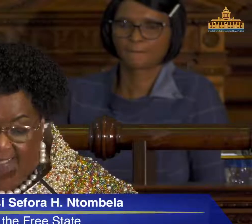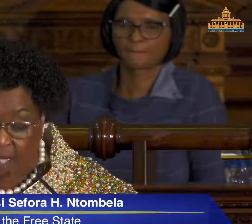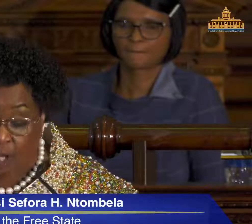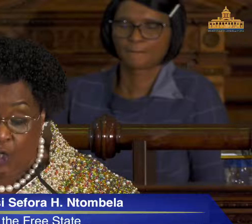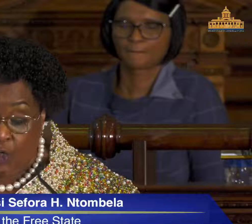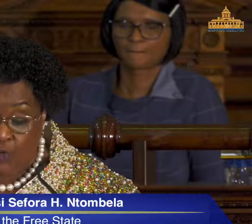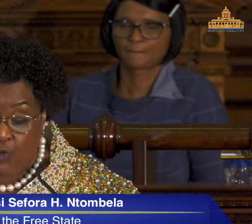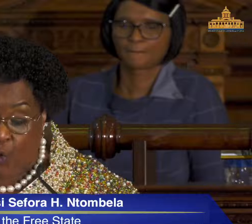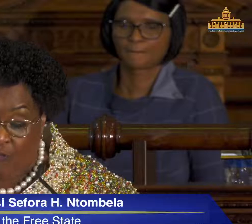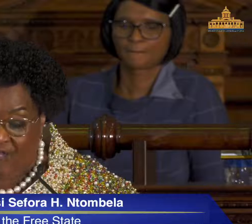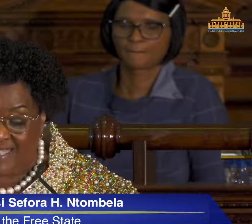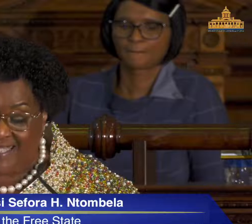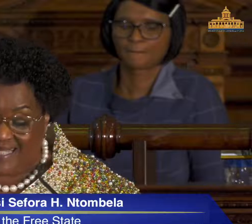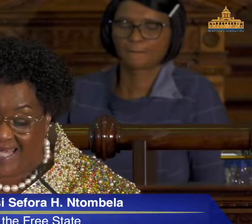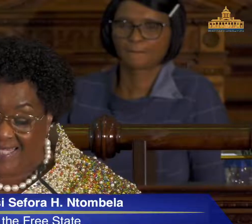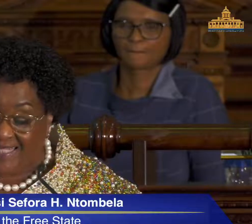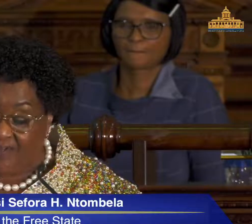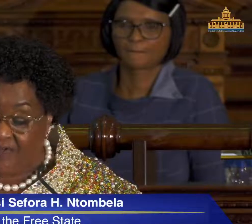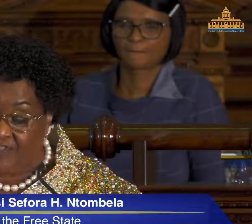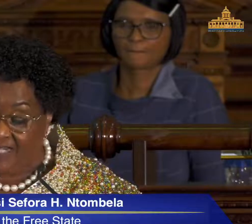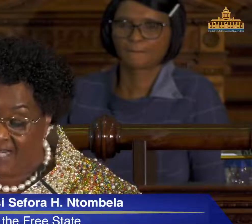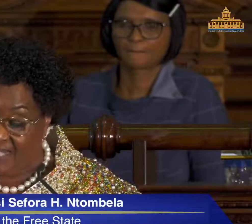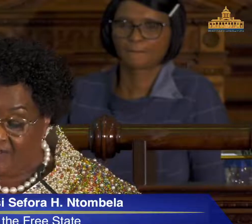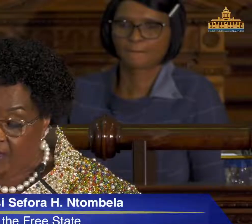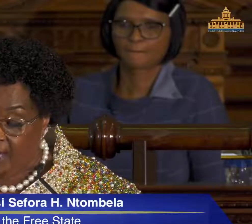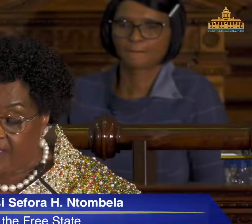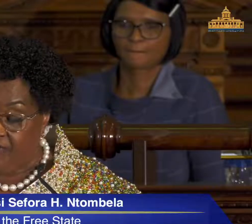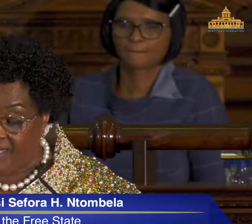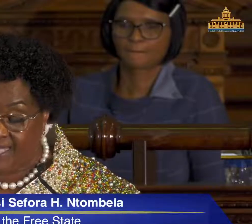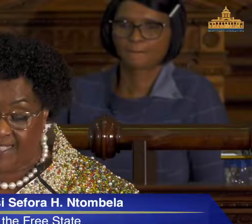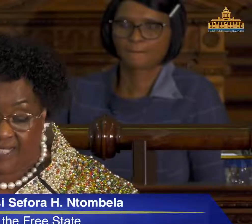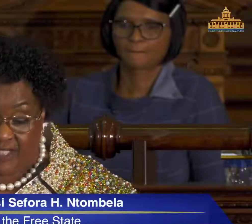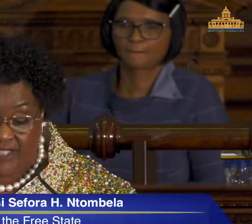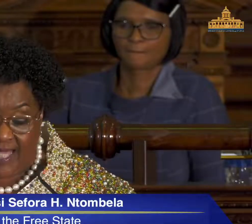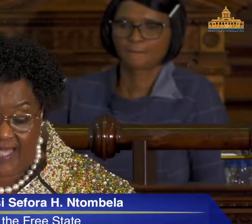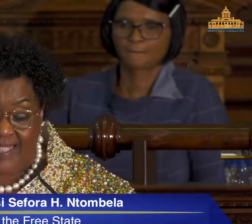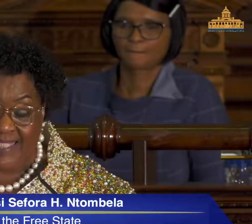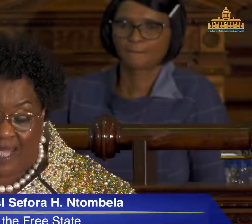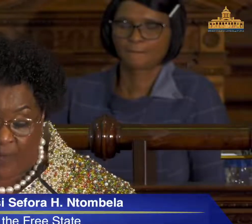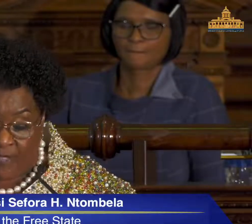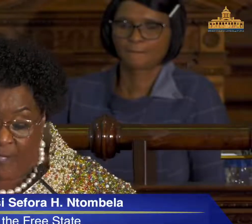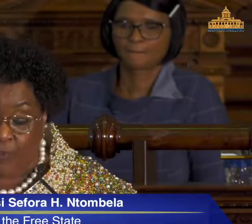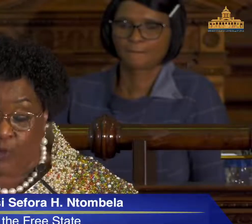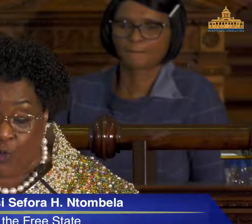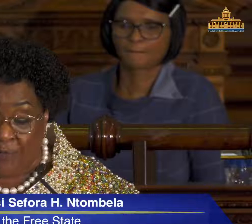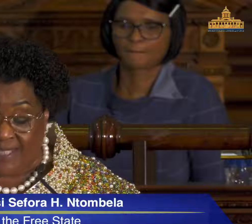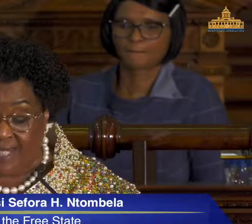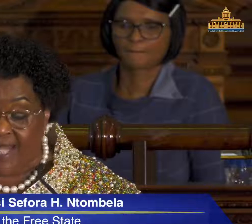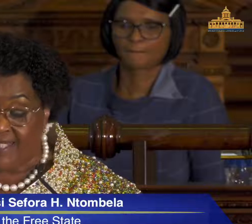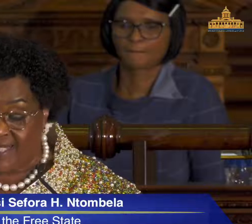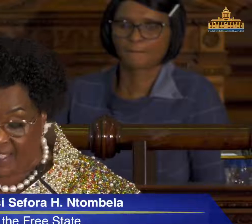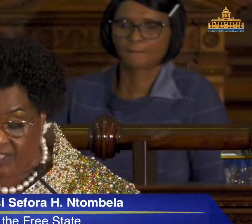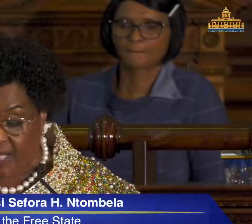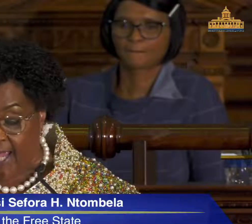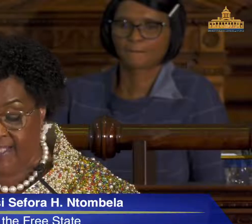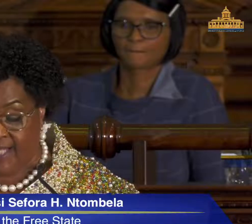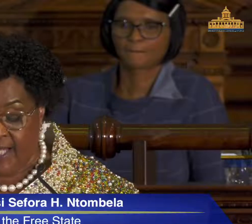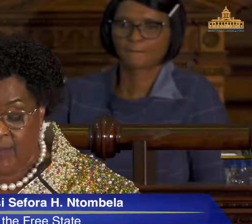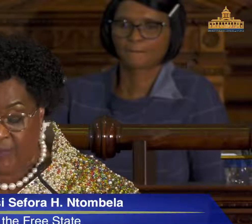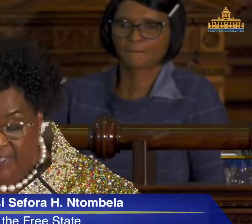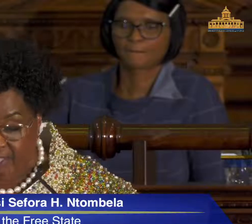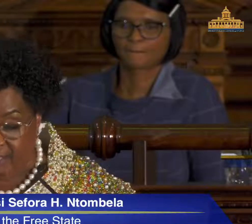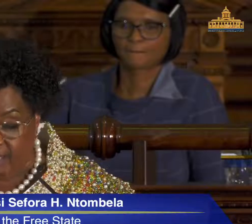42,100,000 rand to offer 650 learners in various skills is now in a procurement stage.